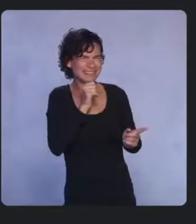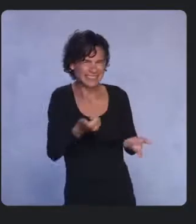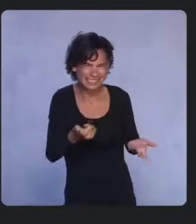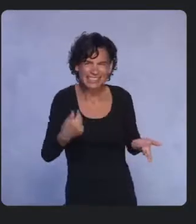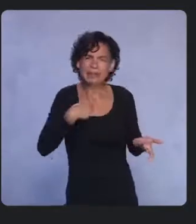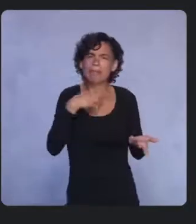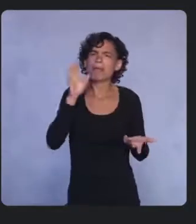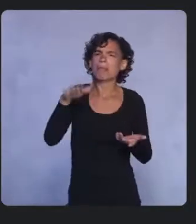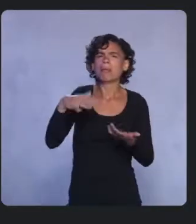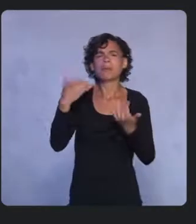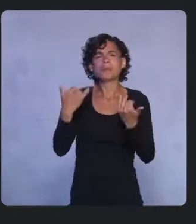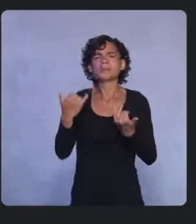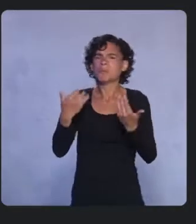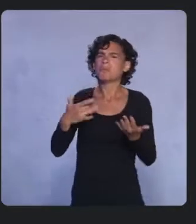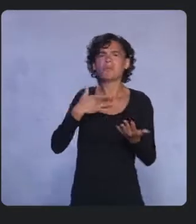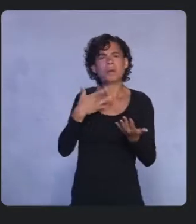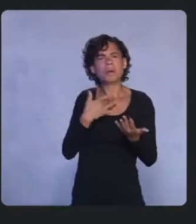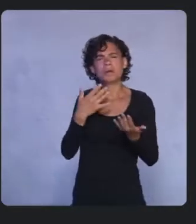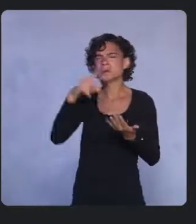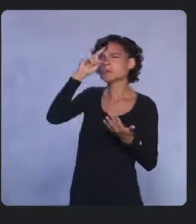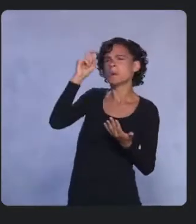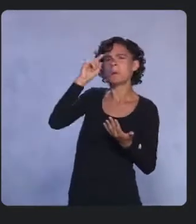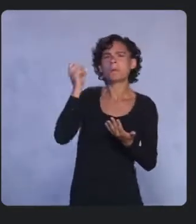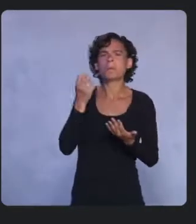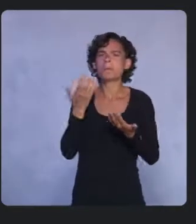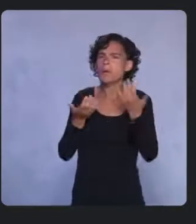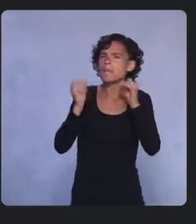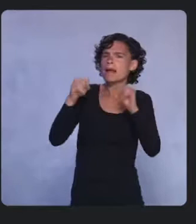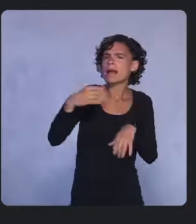starting to feel like summer. I might eat lunch outside."